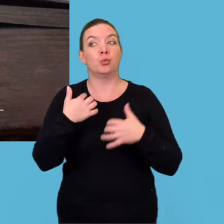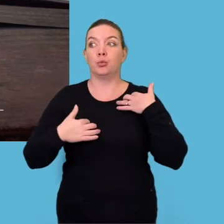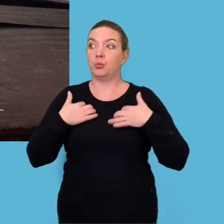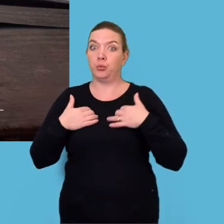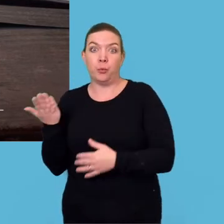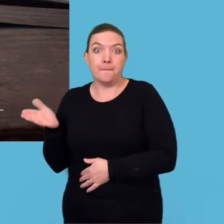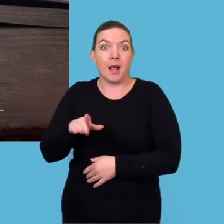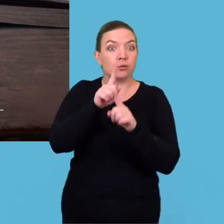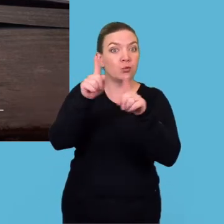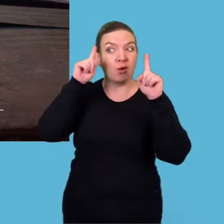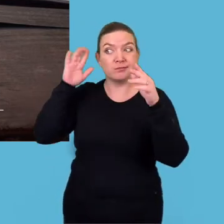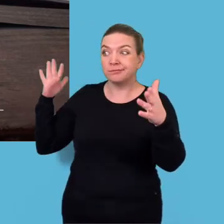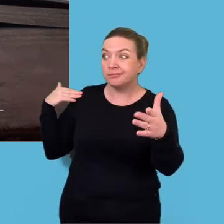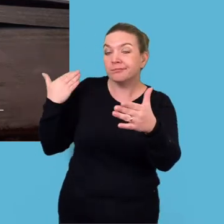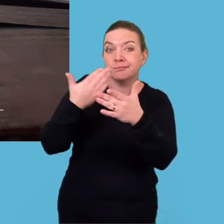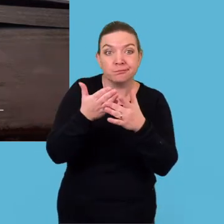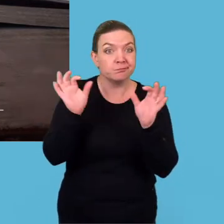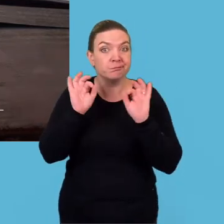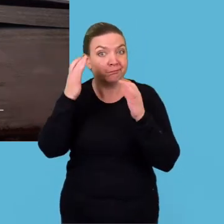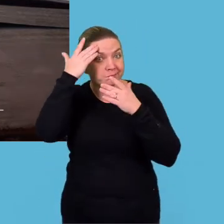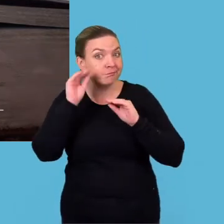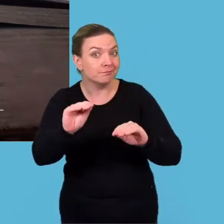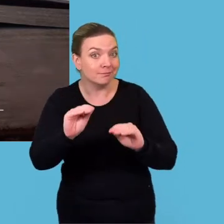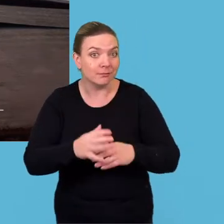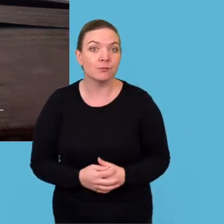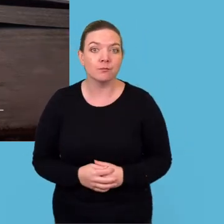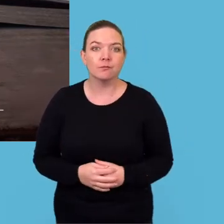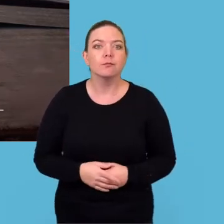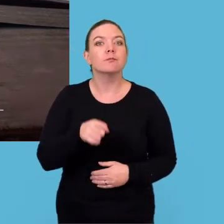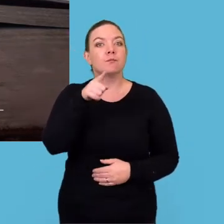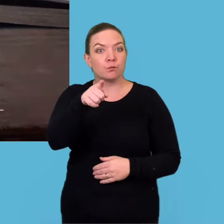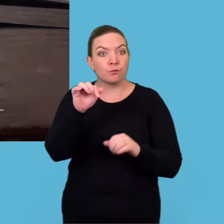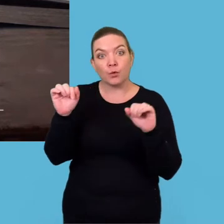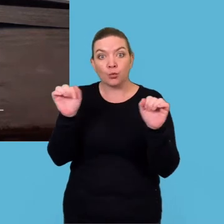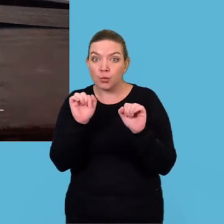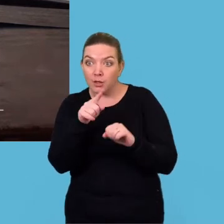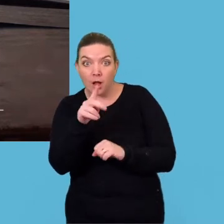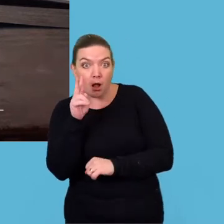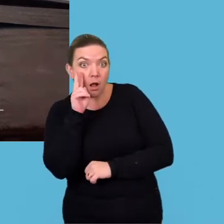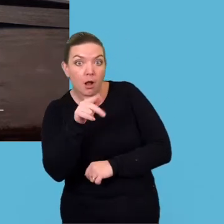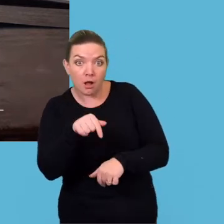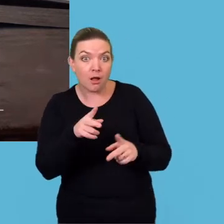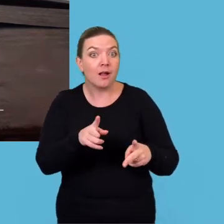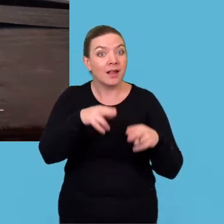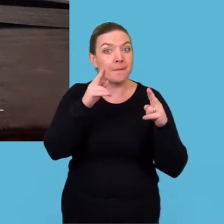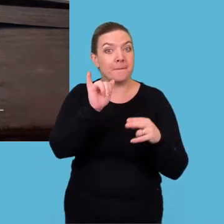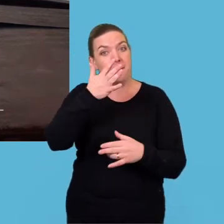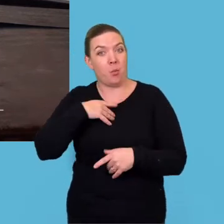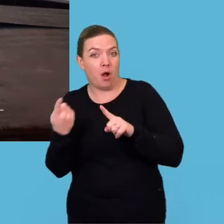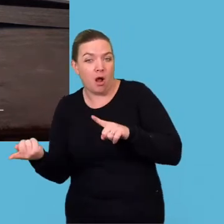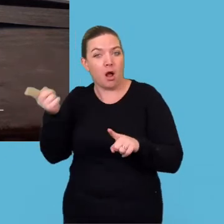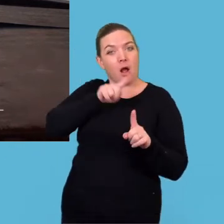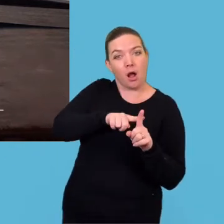education. If you haven't yet listened to this video, you might want to go back to it at some point as it introduces the idea of university, why you